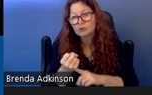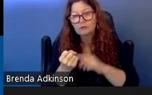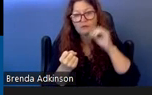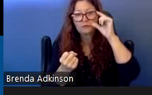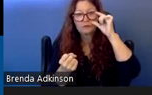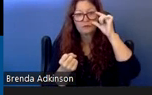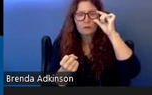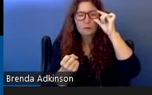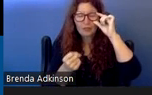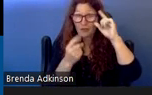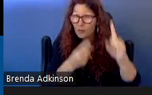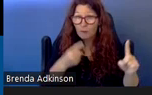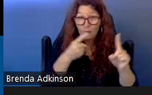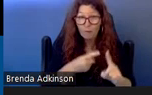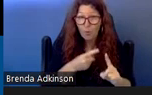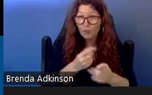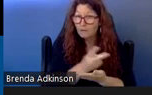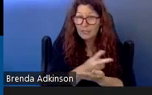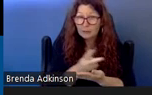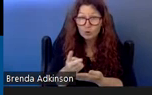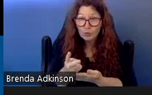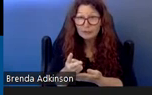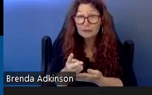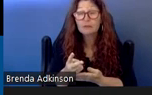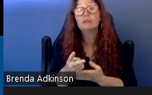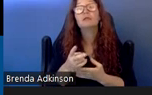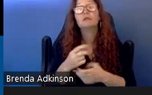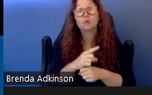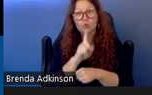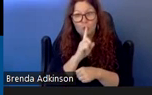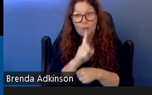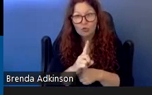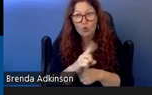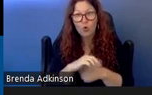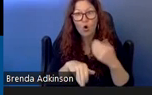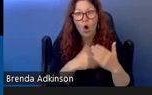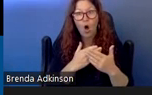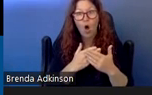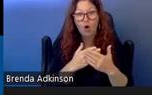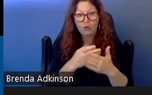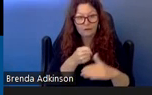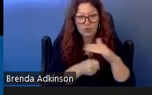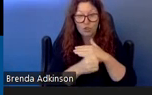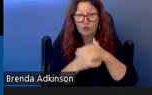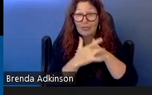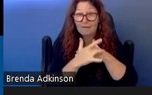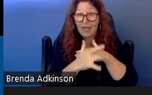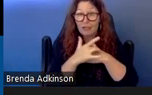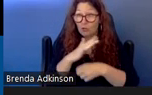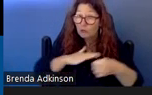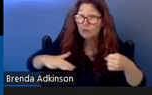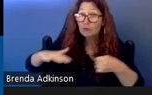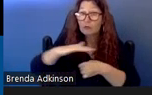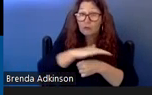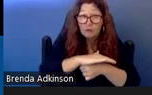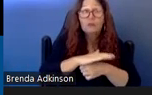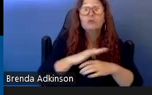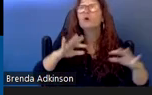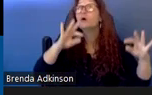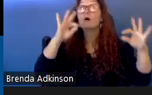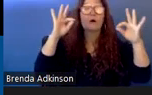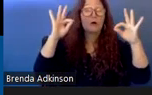of that is to allow congregate sheltering to stabilize and peak so that we have a